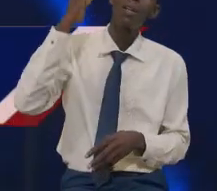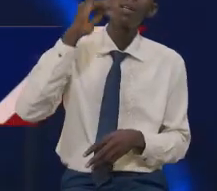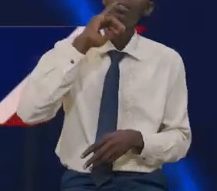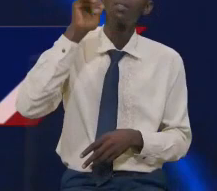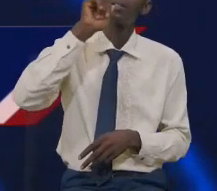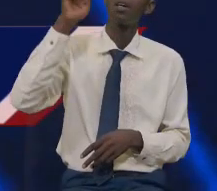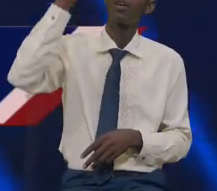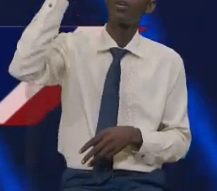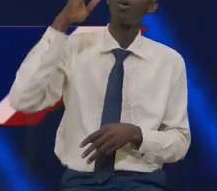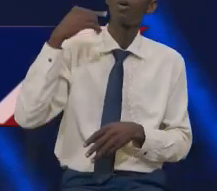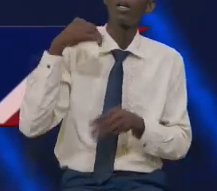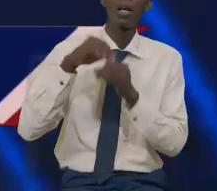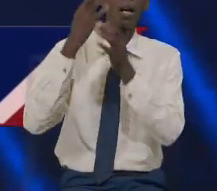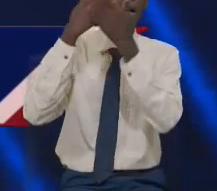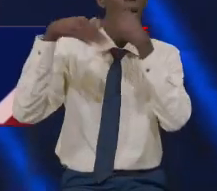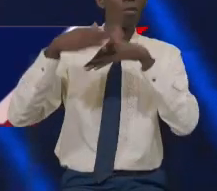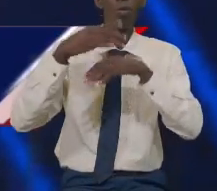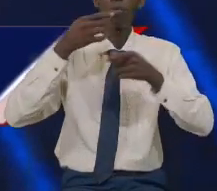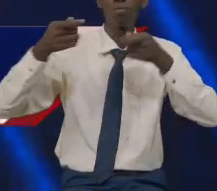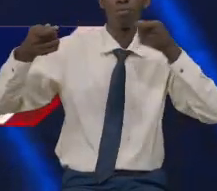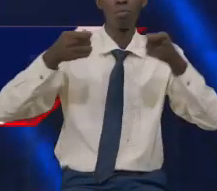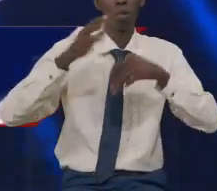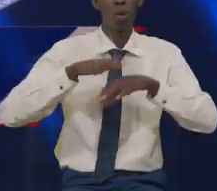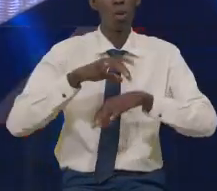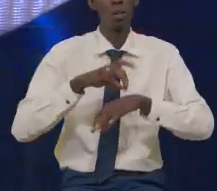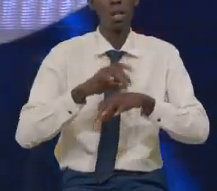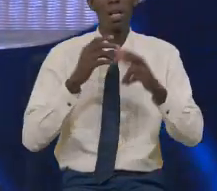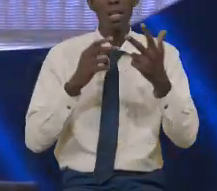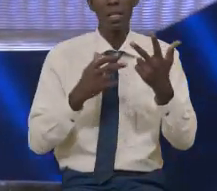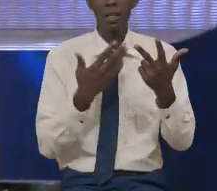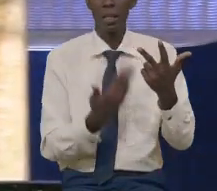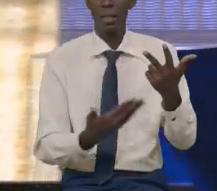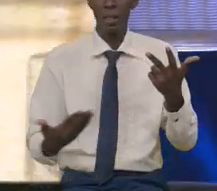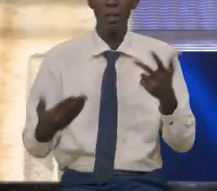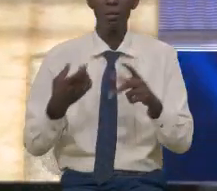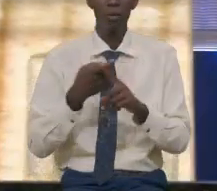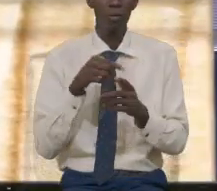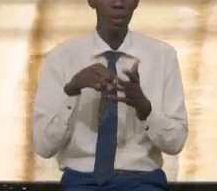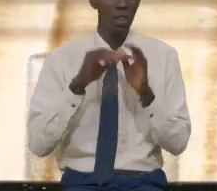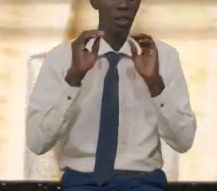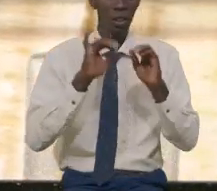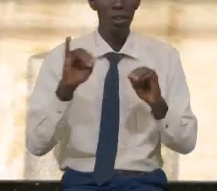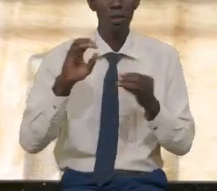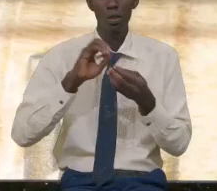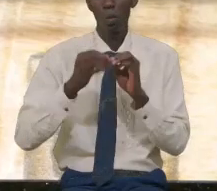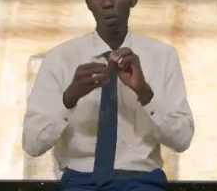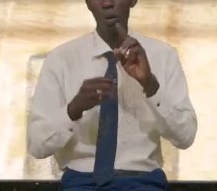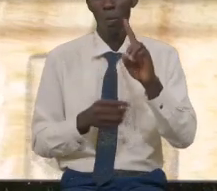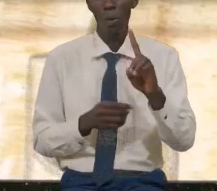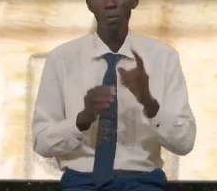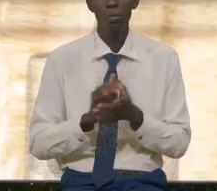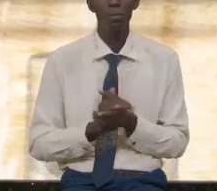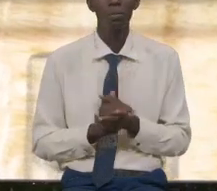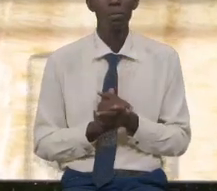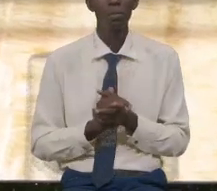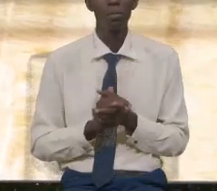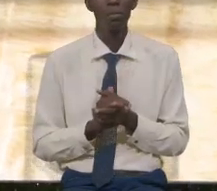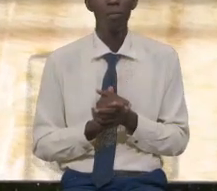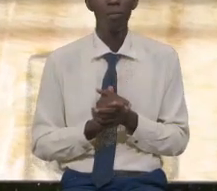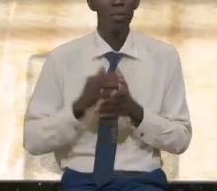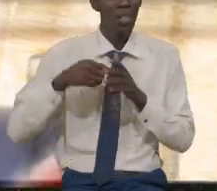who rules on earth. Three things we're looking at. Look at number one. Number one,